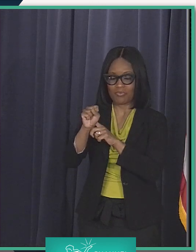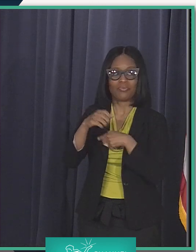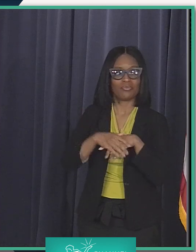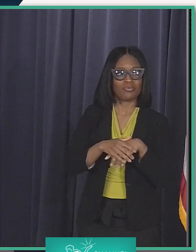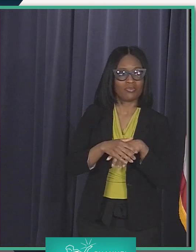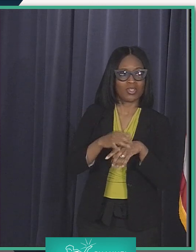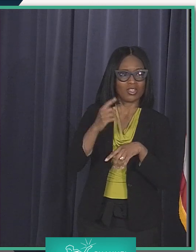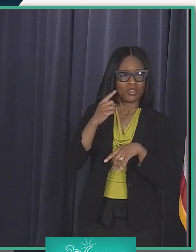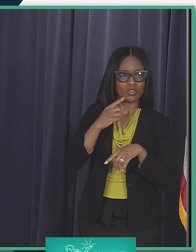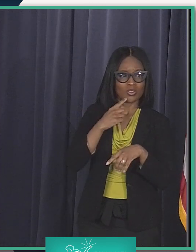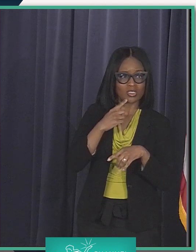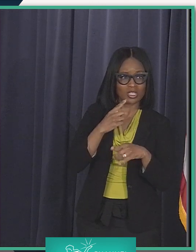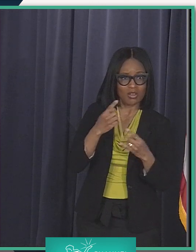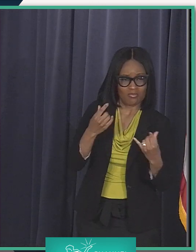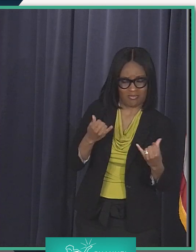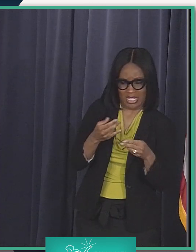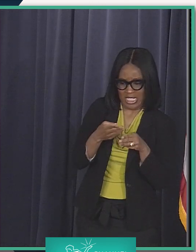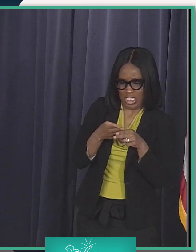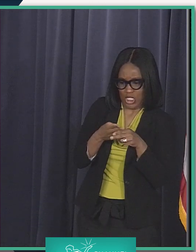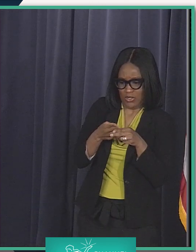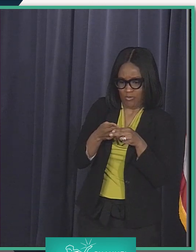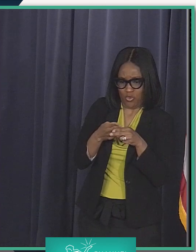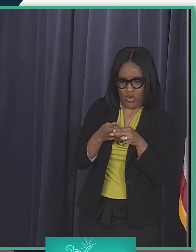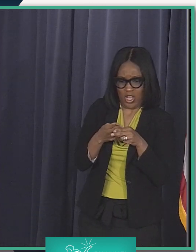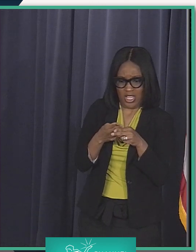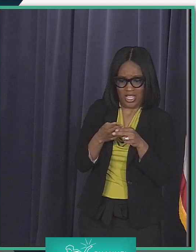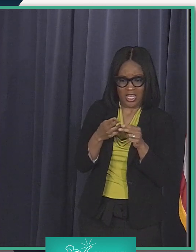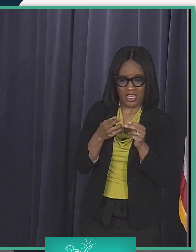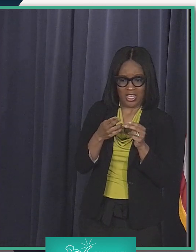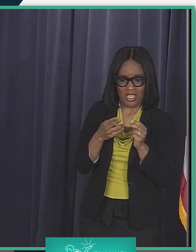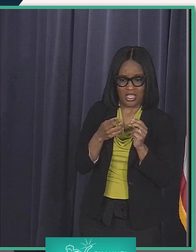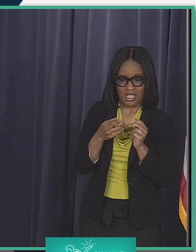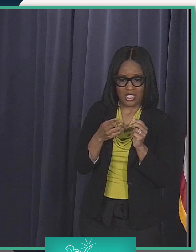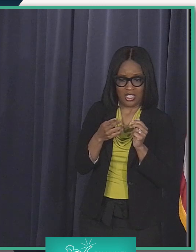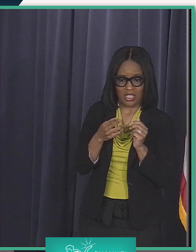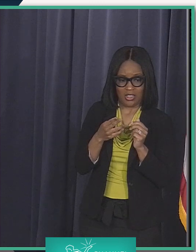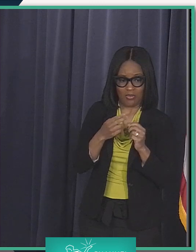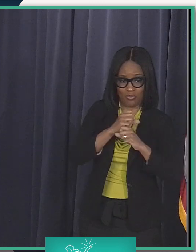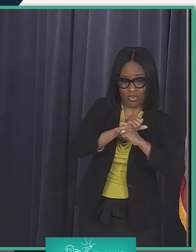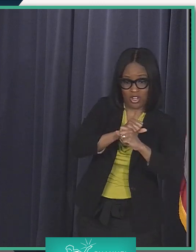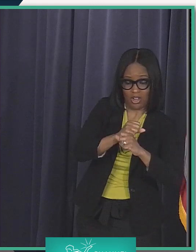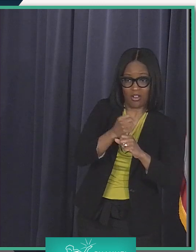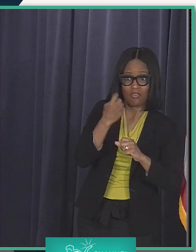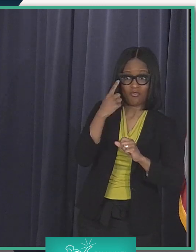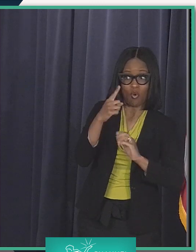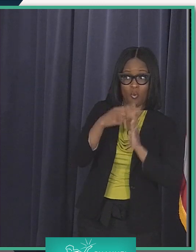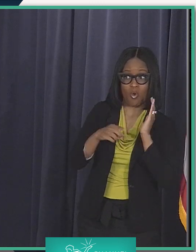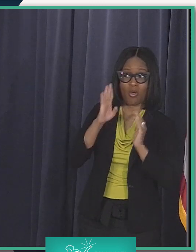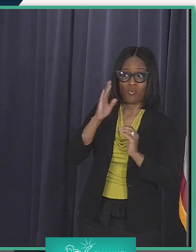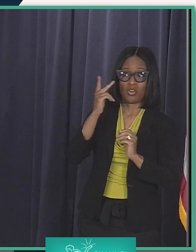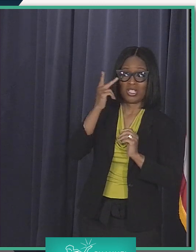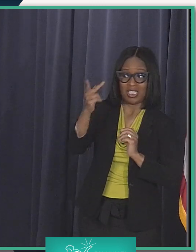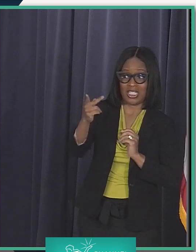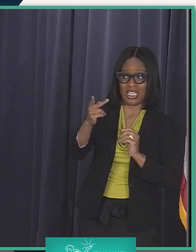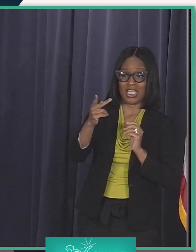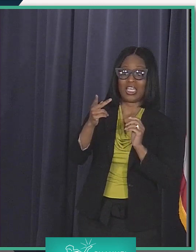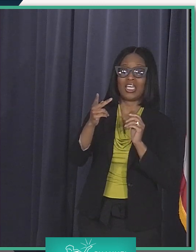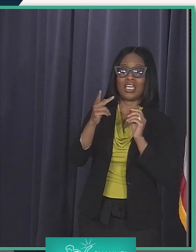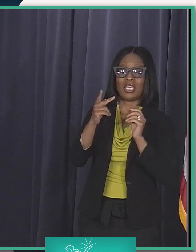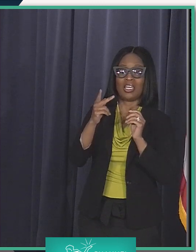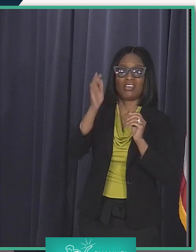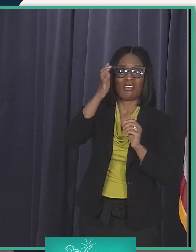was a currently temporary measure for what we'll see with the Great Lakes and increasing water levels